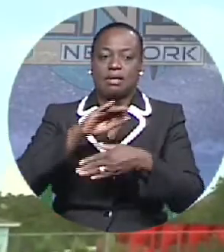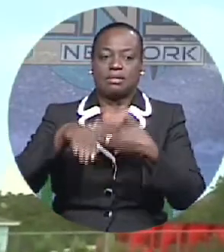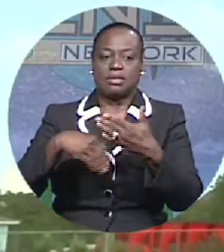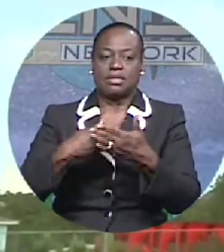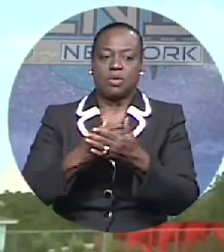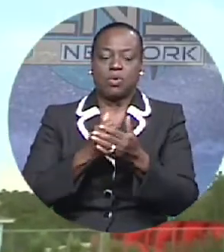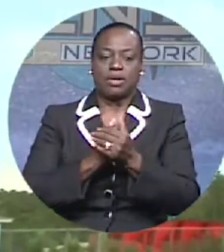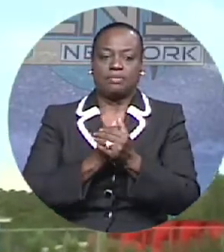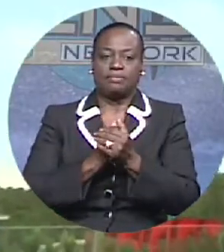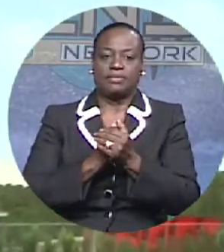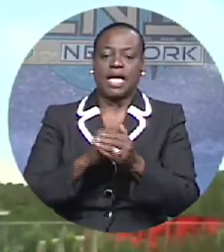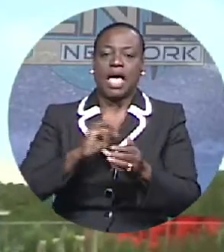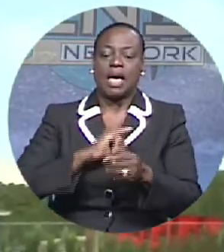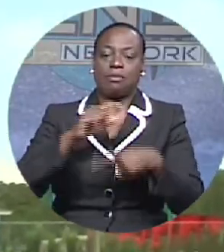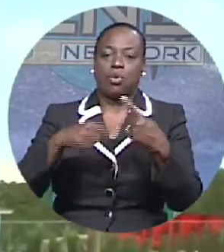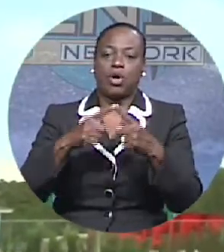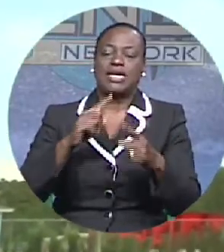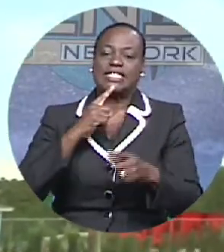serious